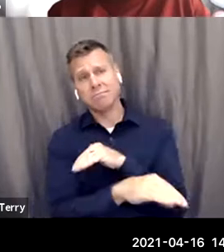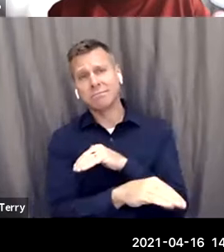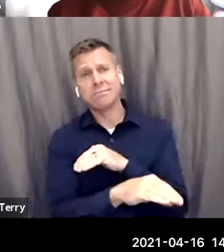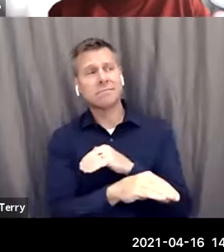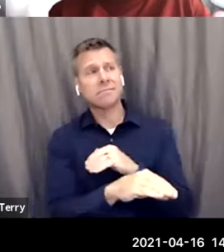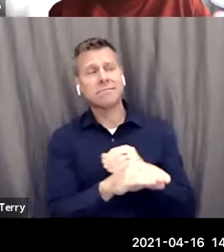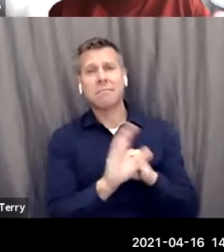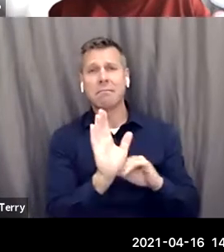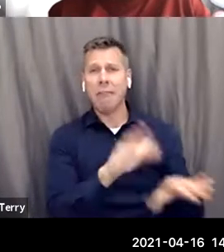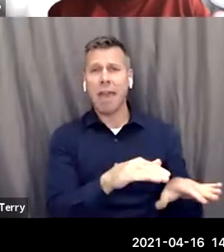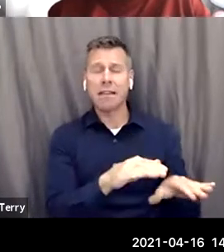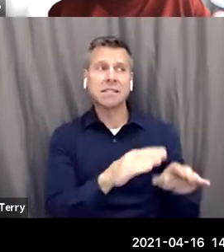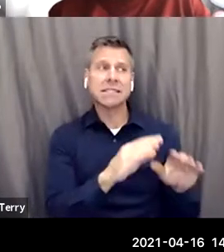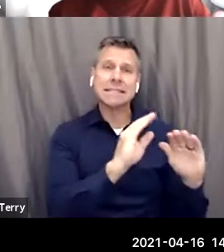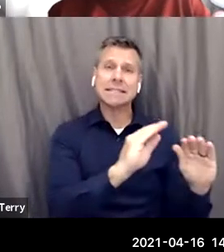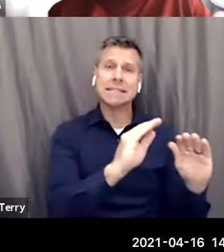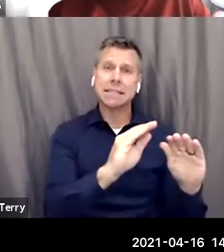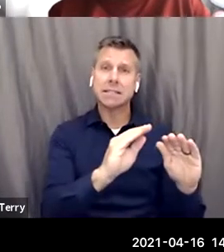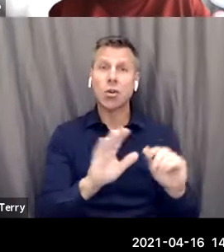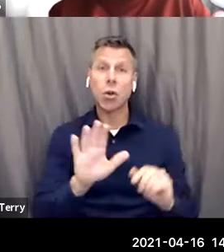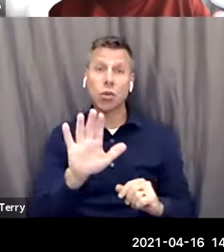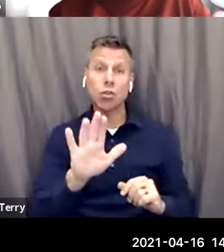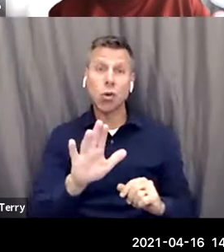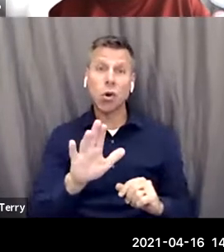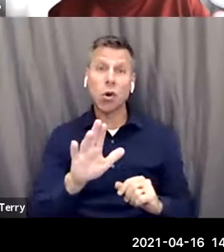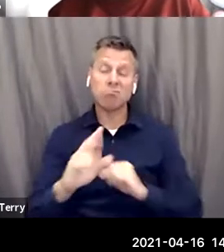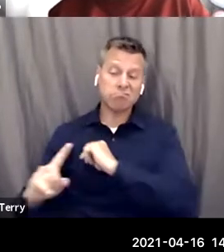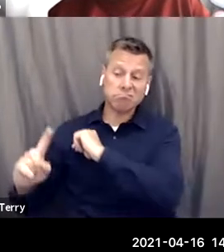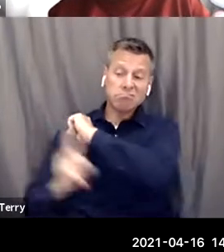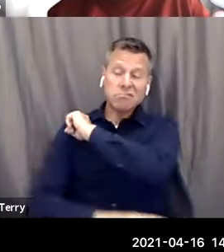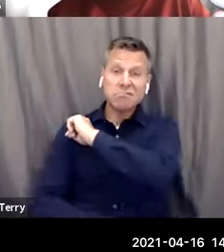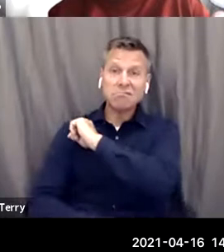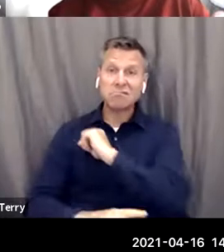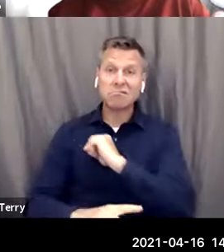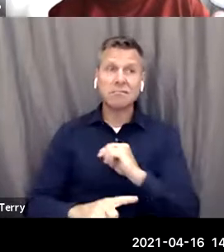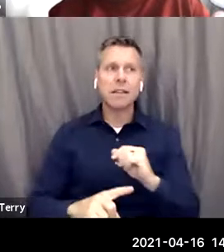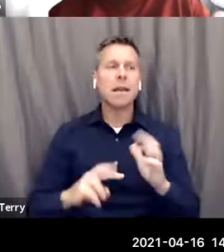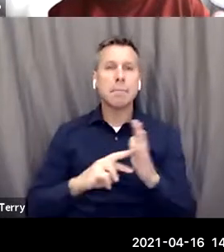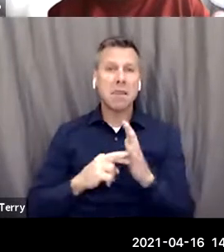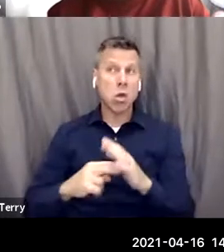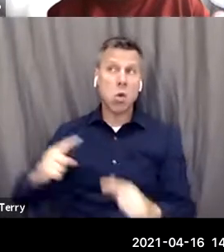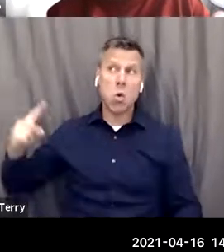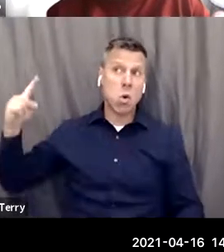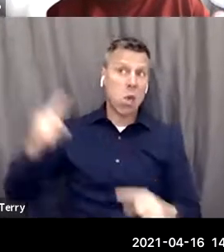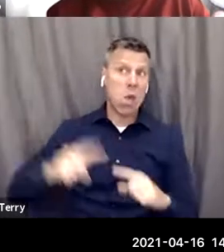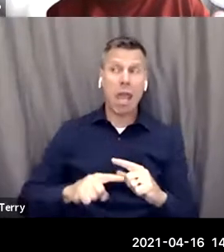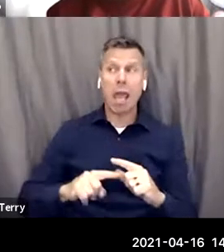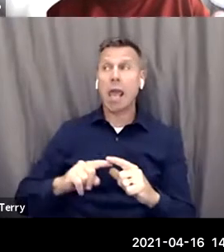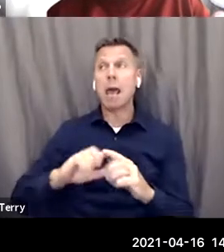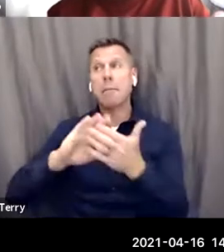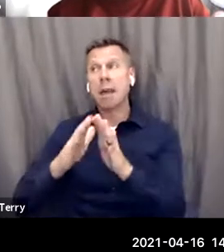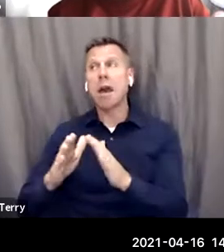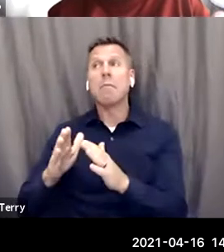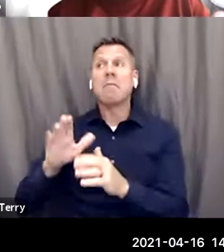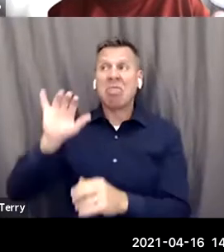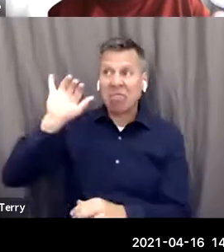whether or not your criminal conviction is going to stop you from getting a particular job or going into a particular field, yeah, be